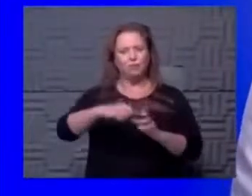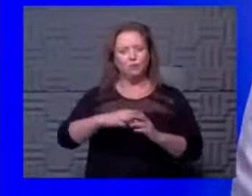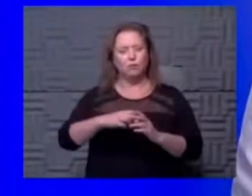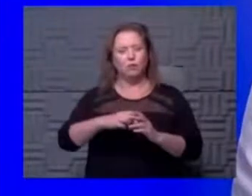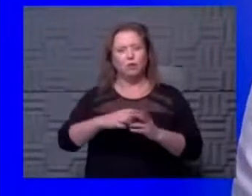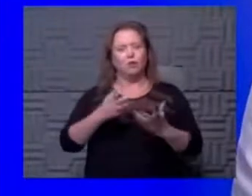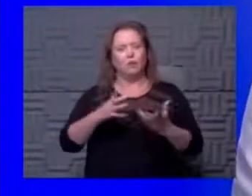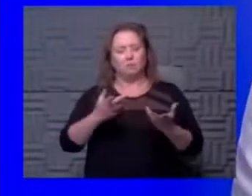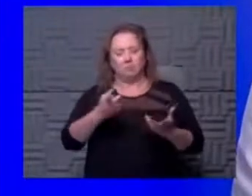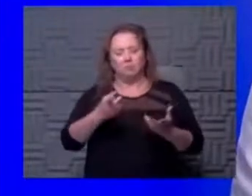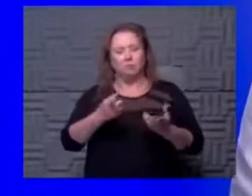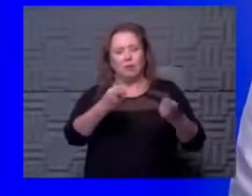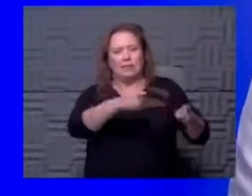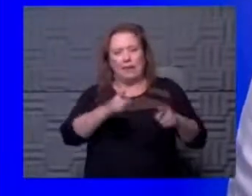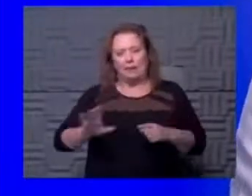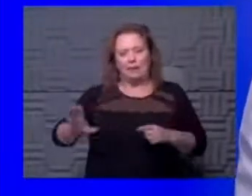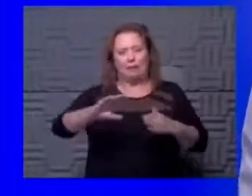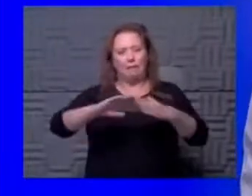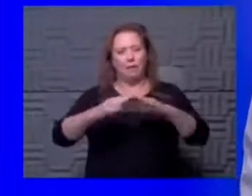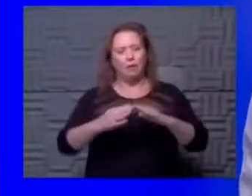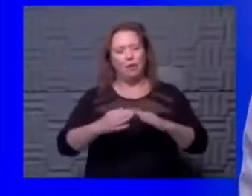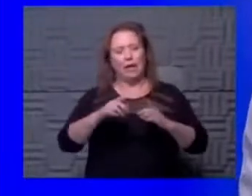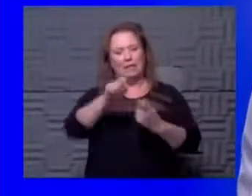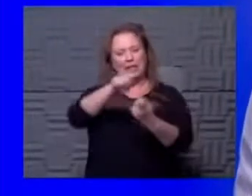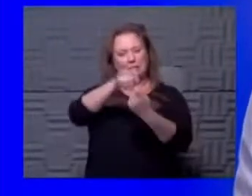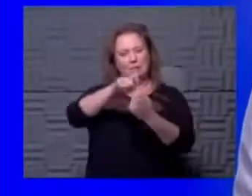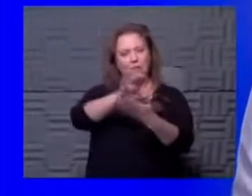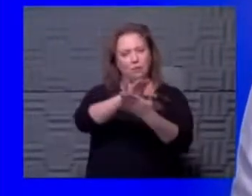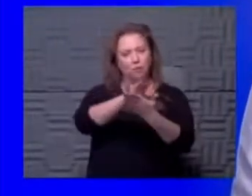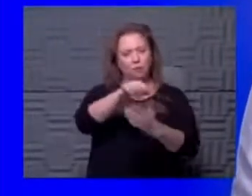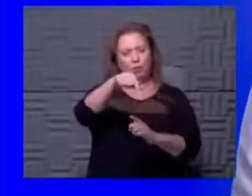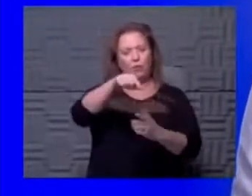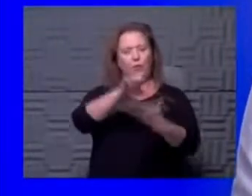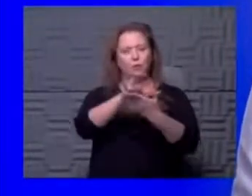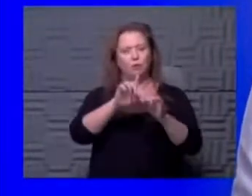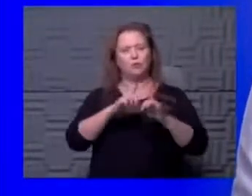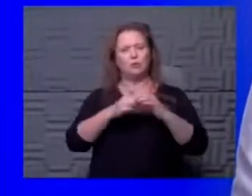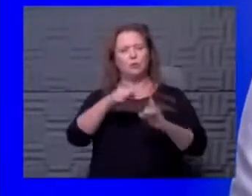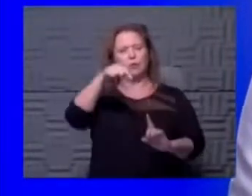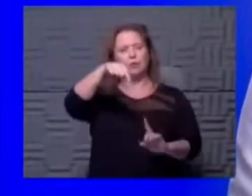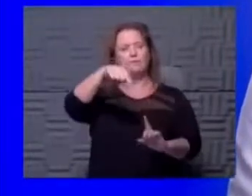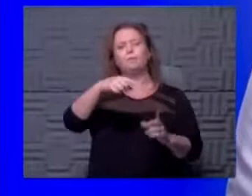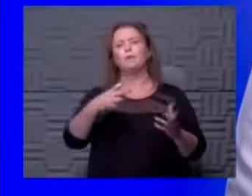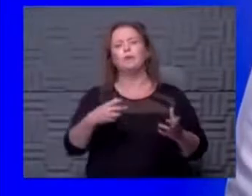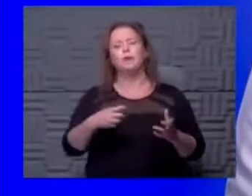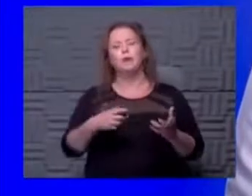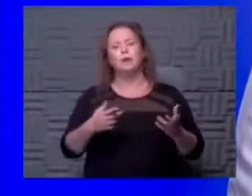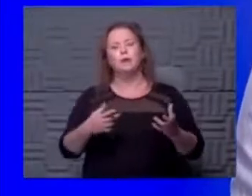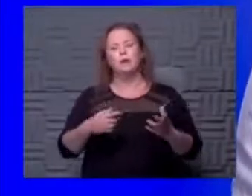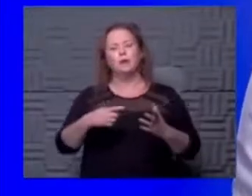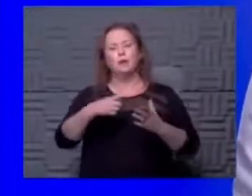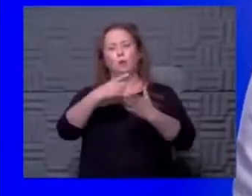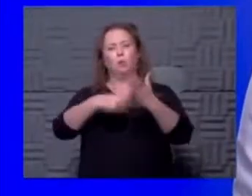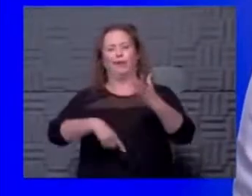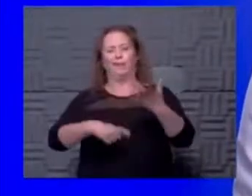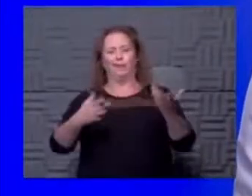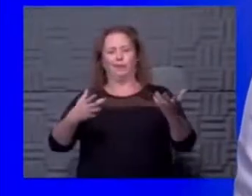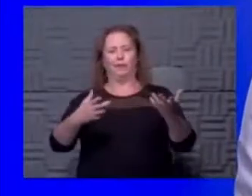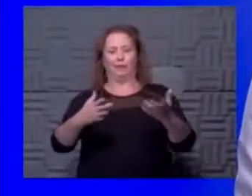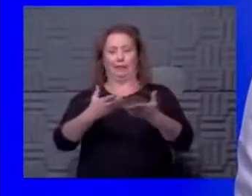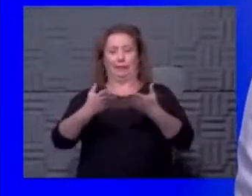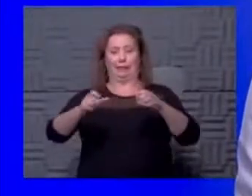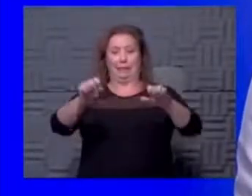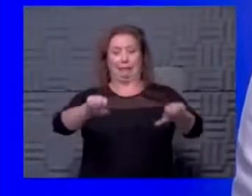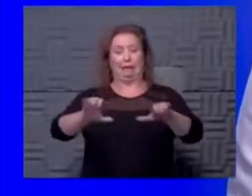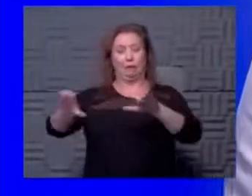dynamics within that community? And then for that specific school or that school district, what are the engineering things